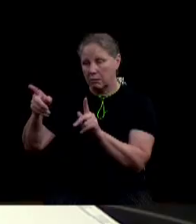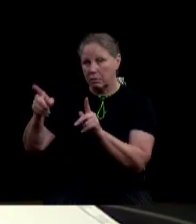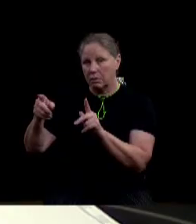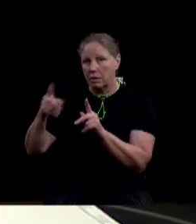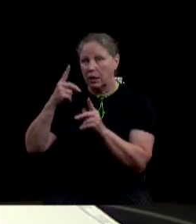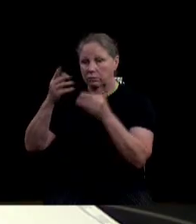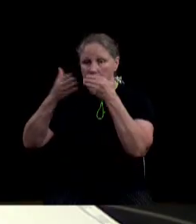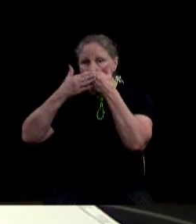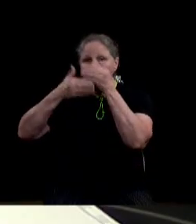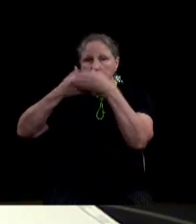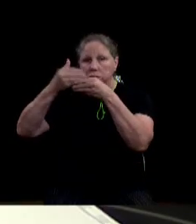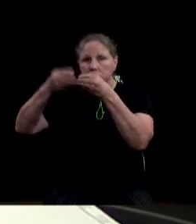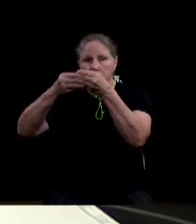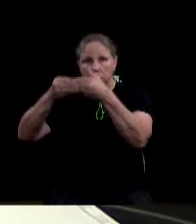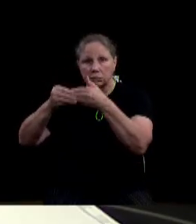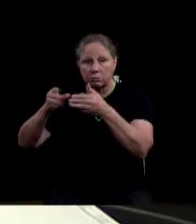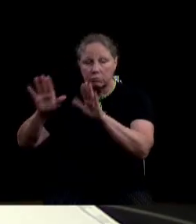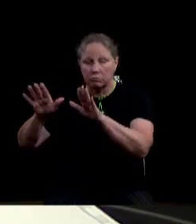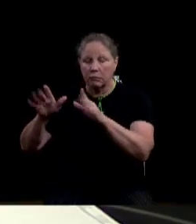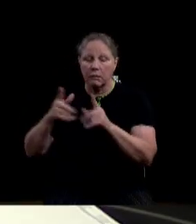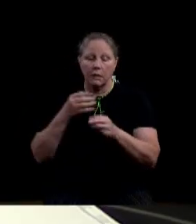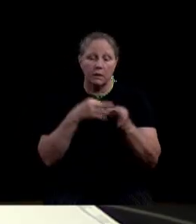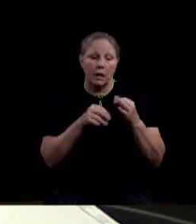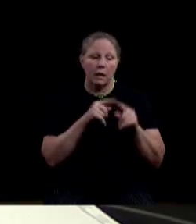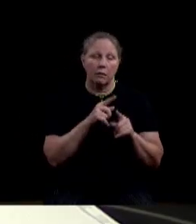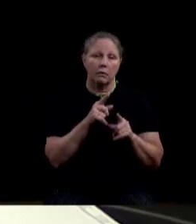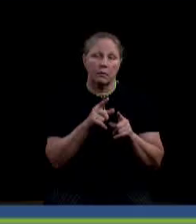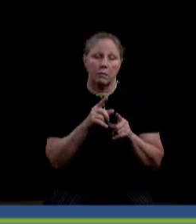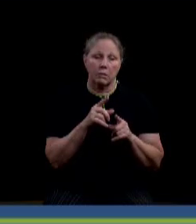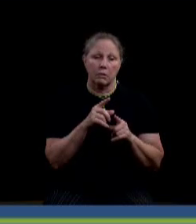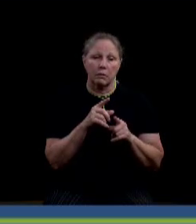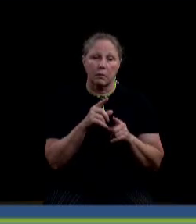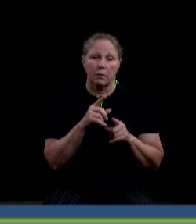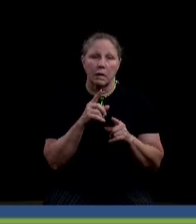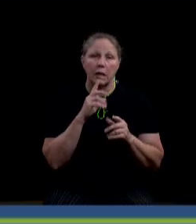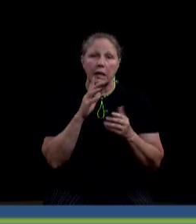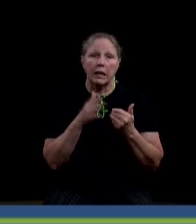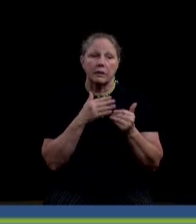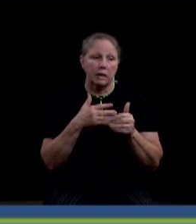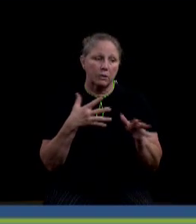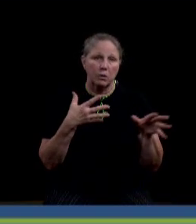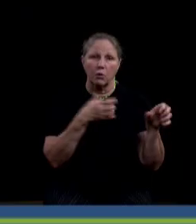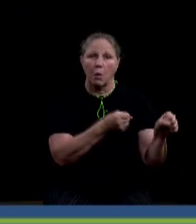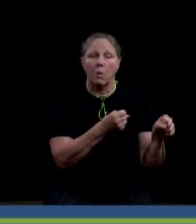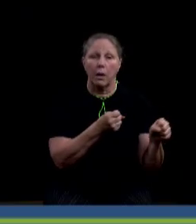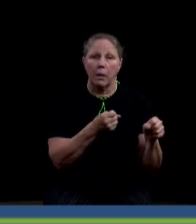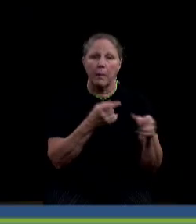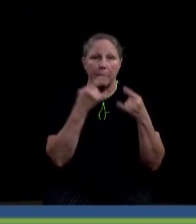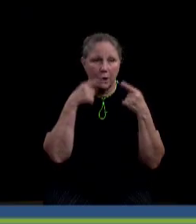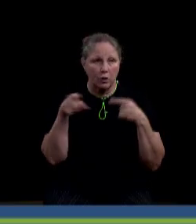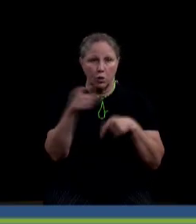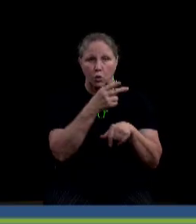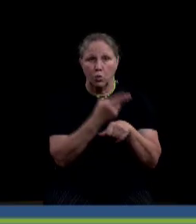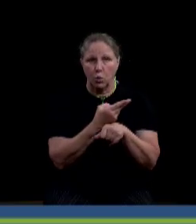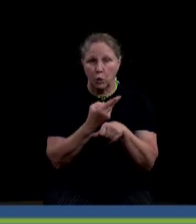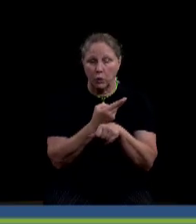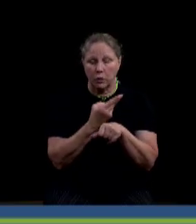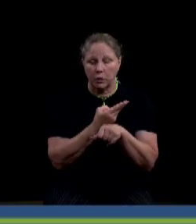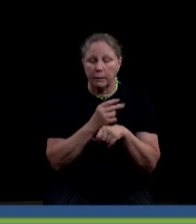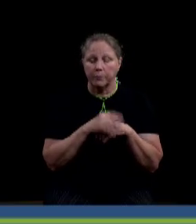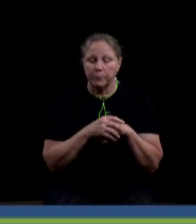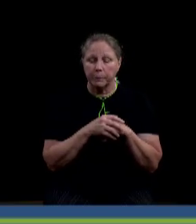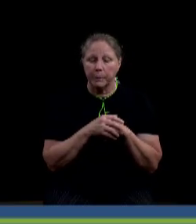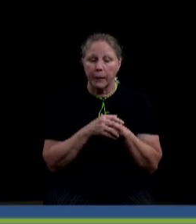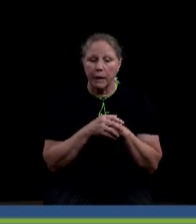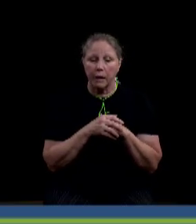to the disposable masks, which many are wearing currently, and other